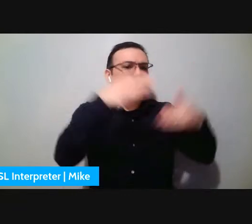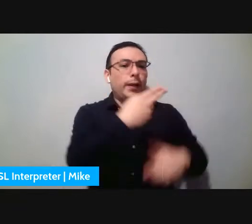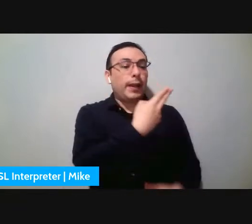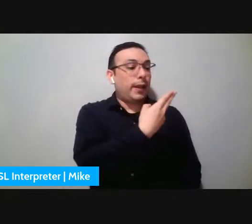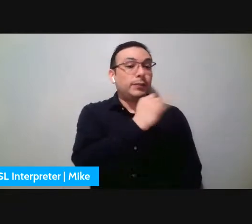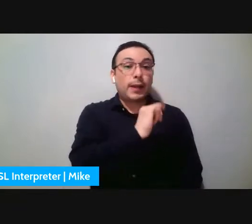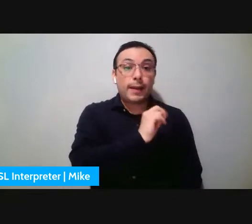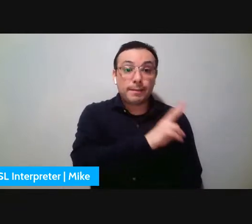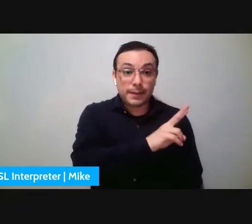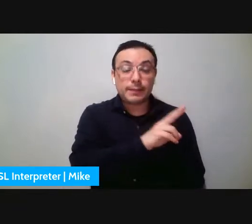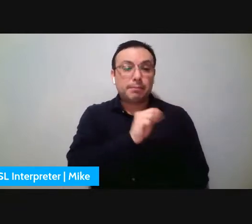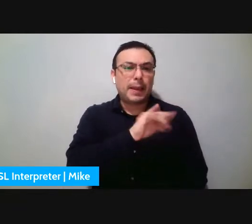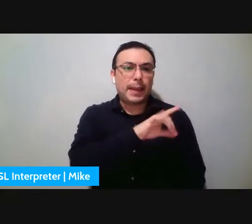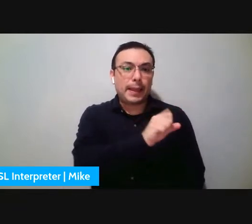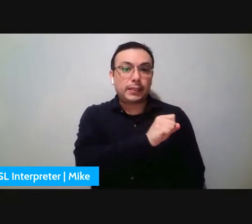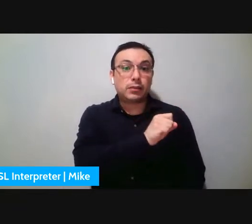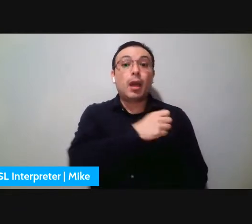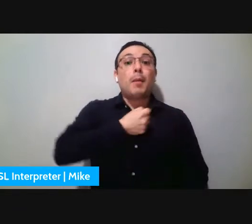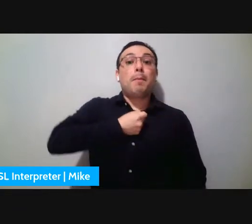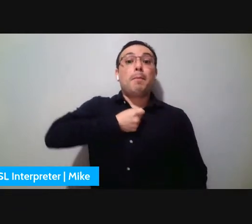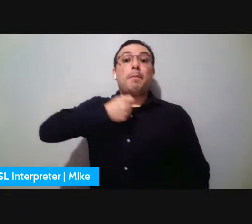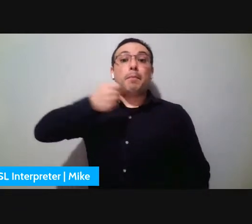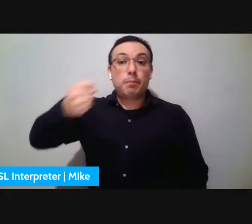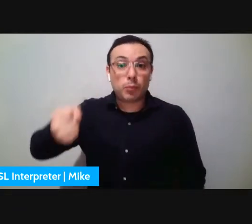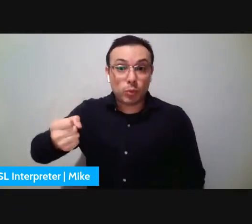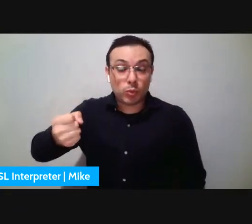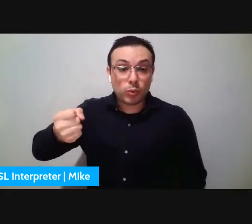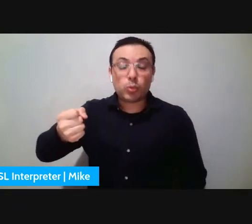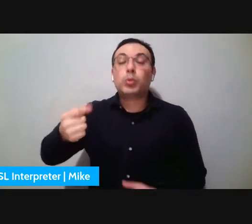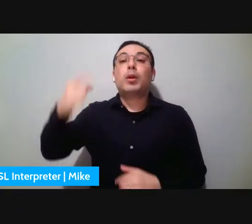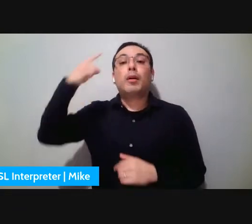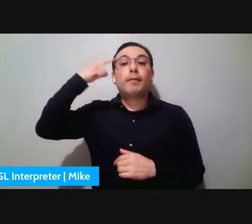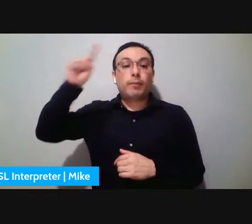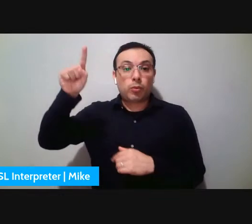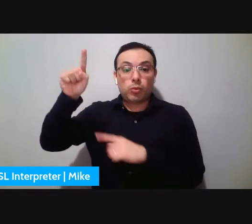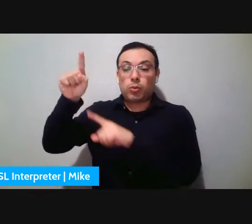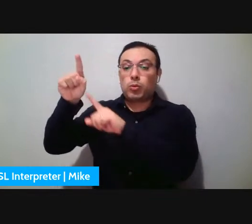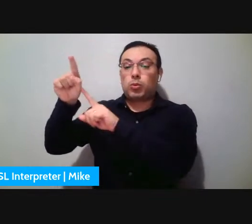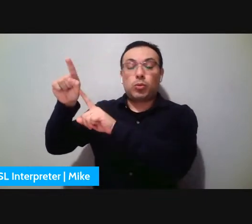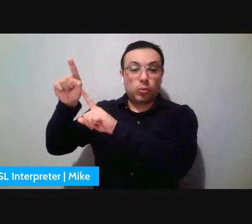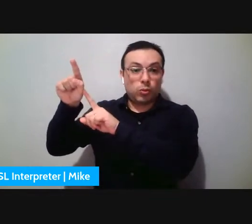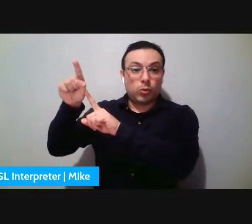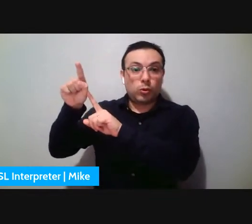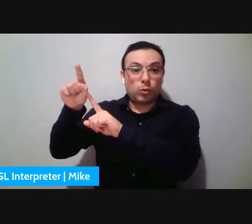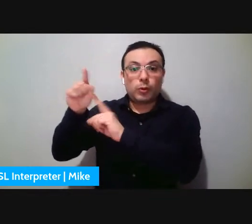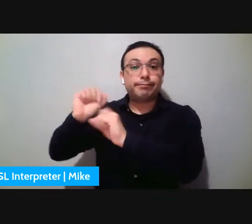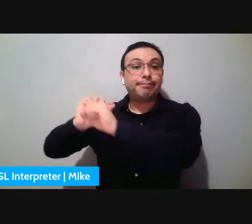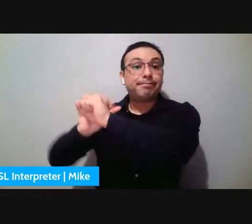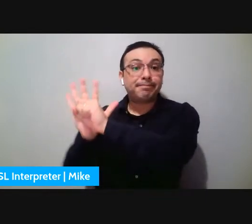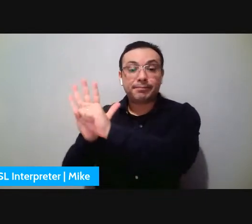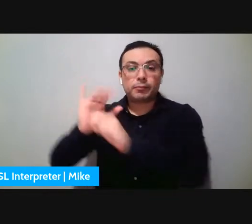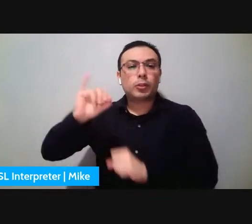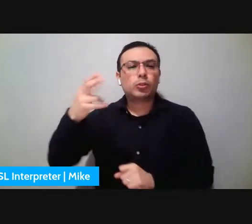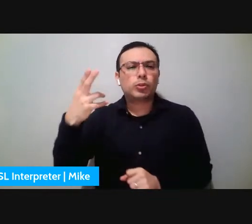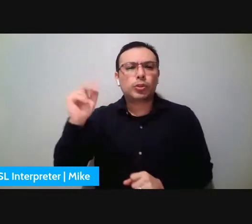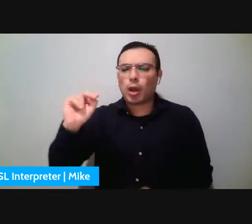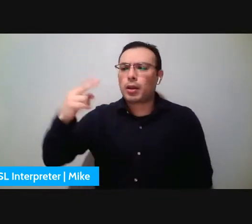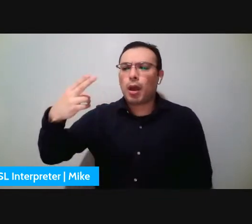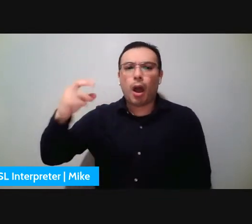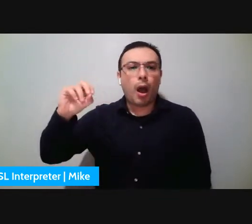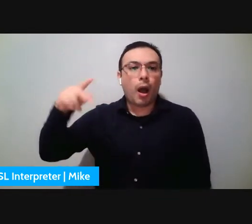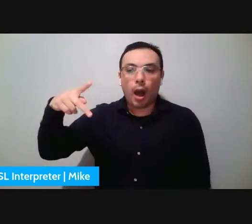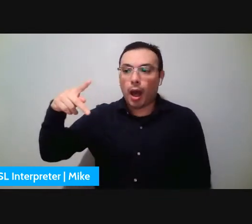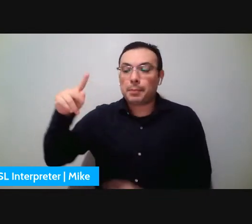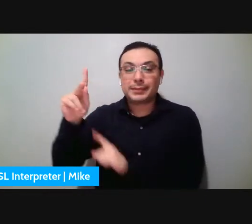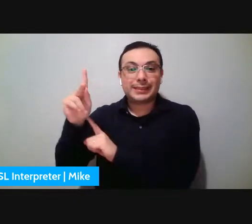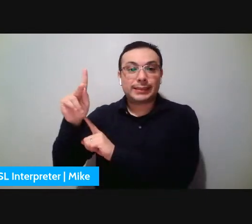brought into COVID-19 work with our vaccine trials team at Johns Hopkins, primarily to work on kind of some of our community